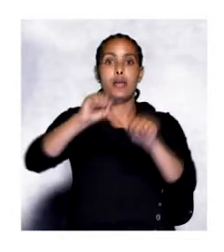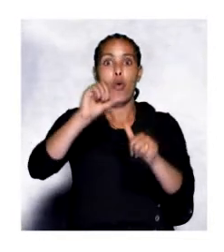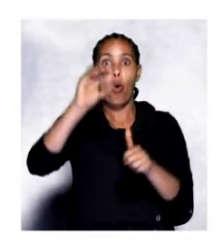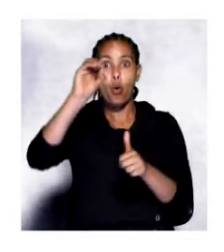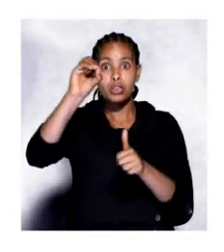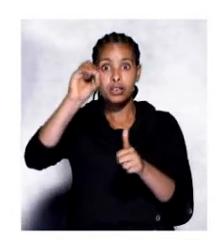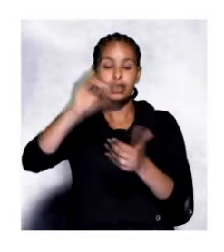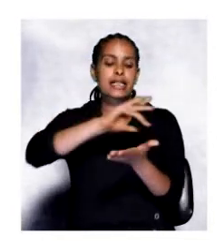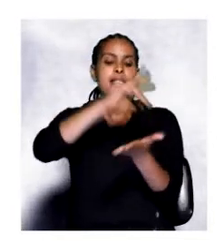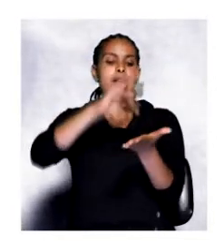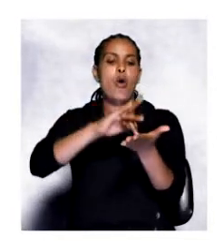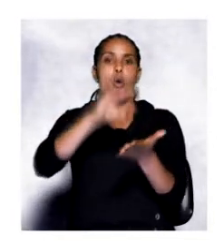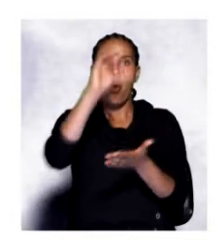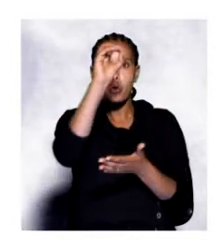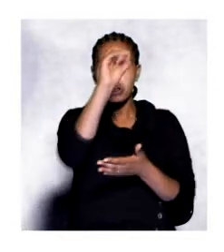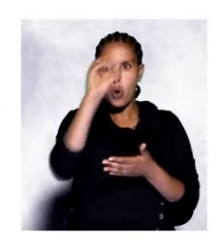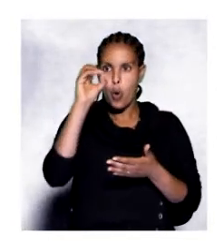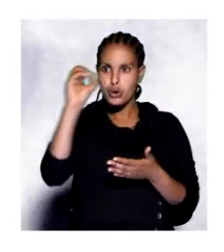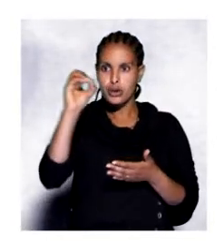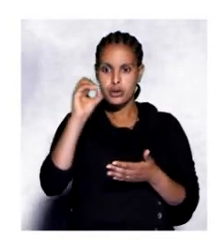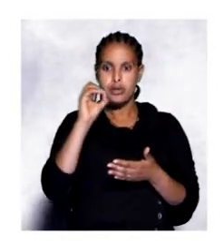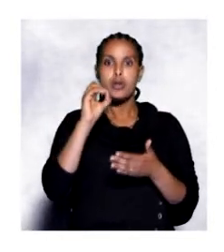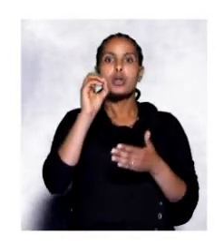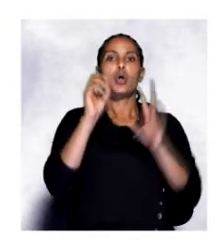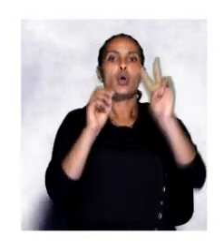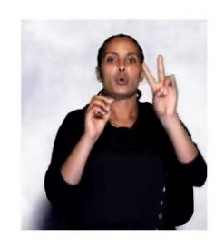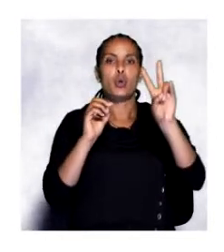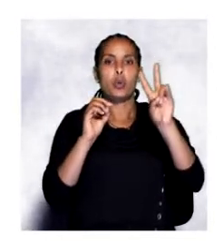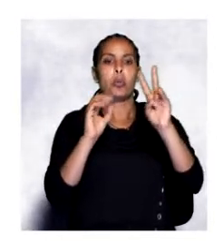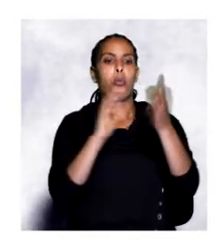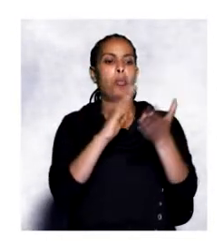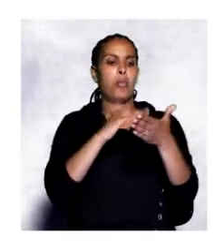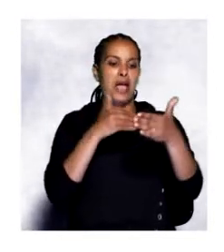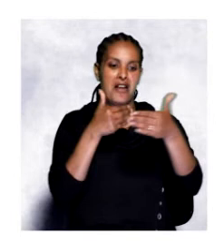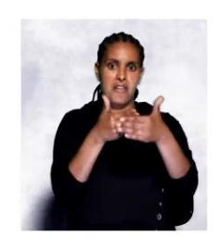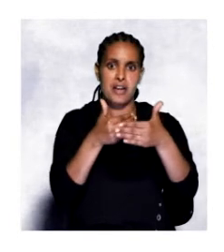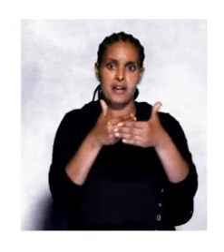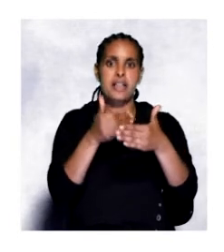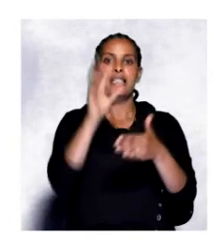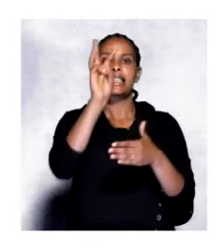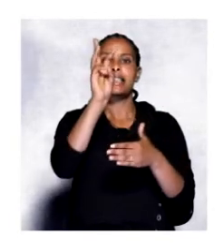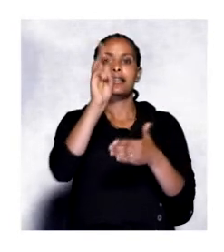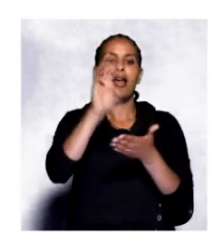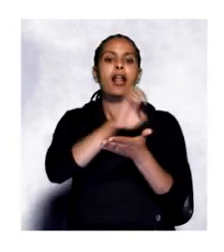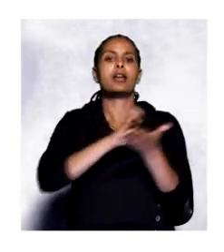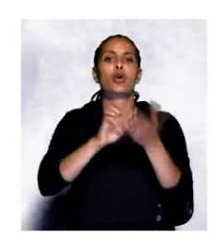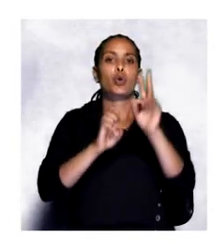atom, oxygen, the two oxygen atoms are periphery atoms, six electrons,